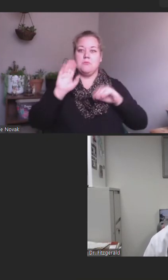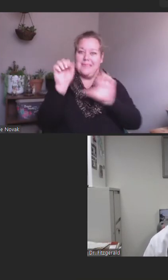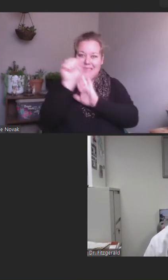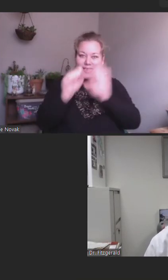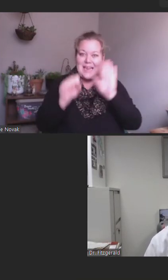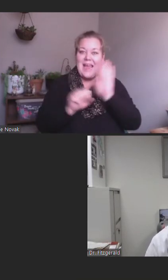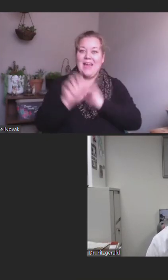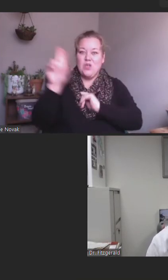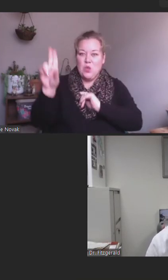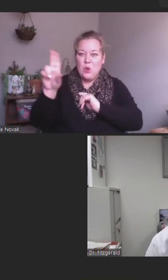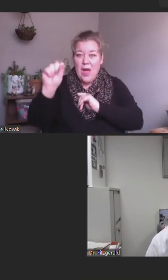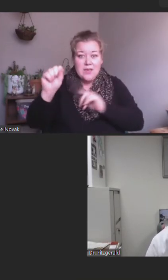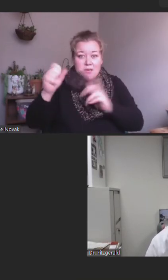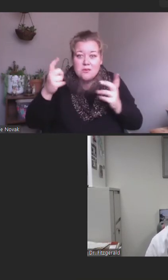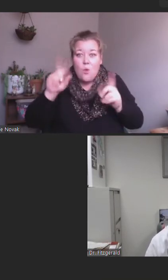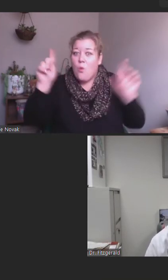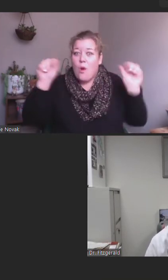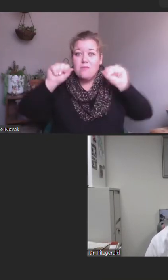to.